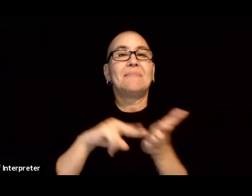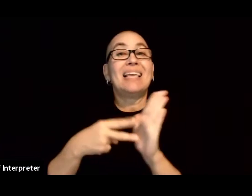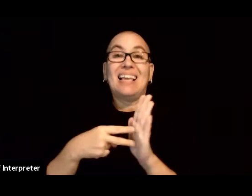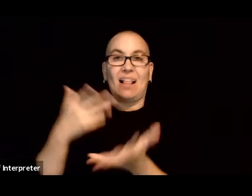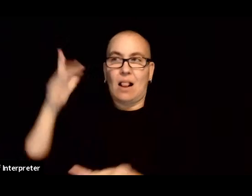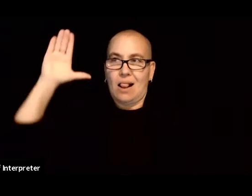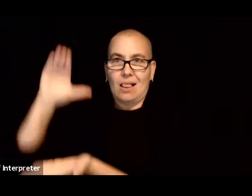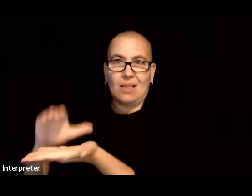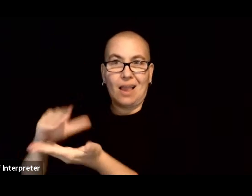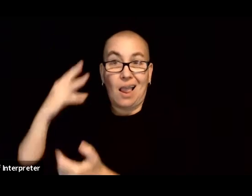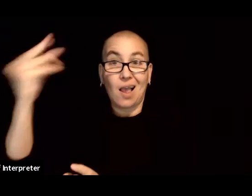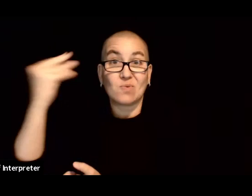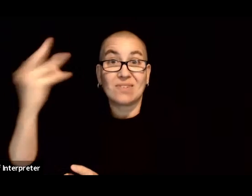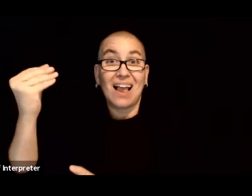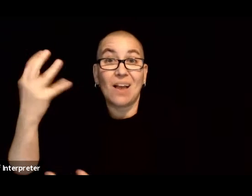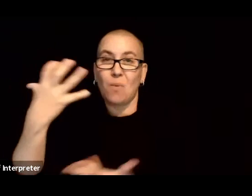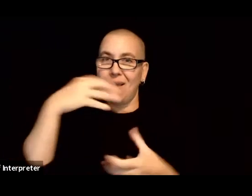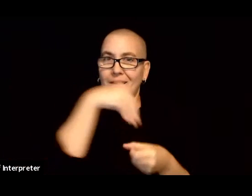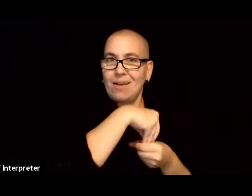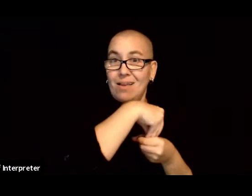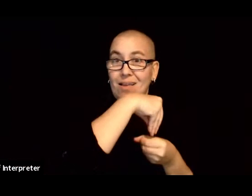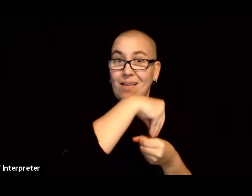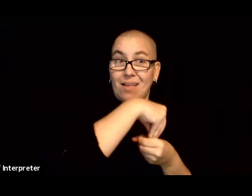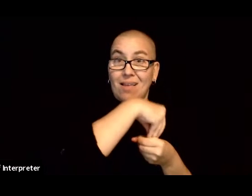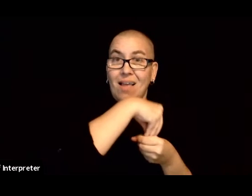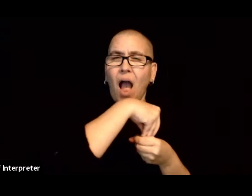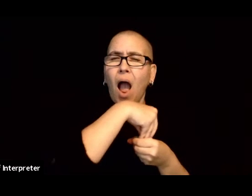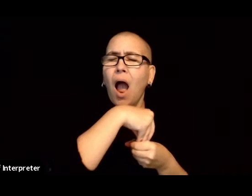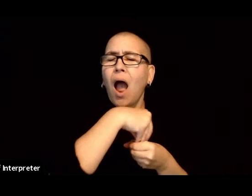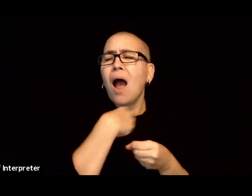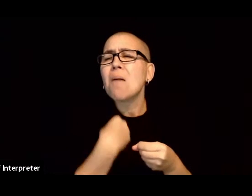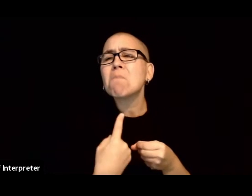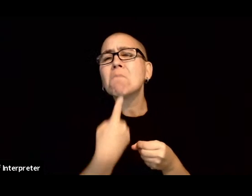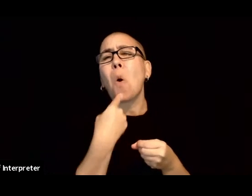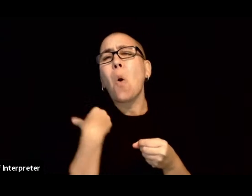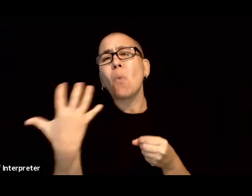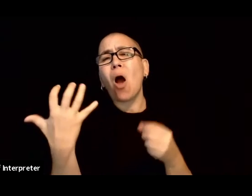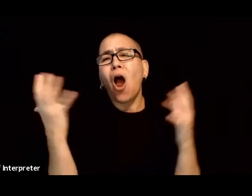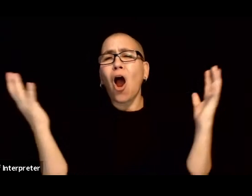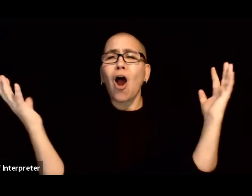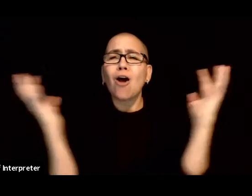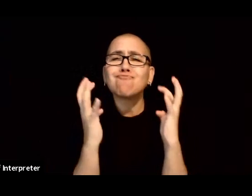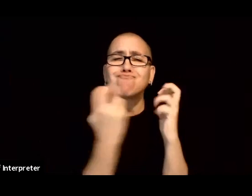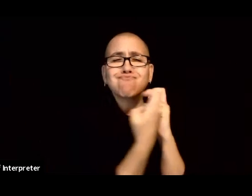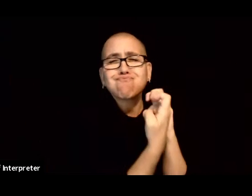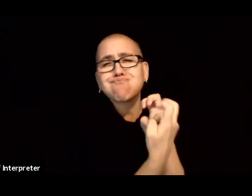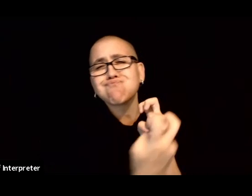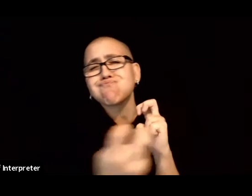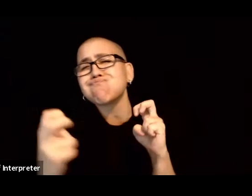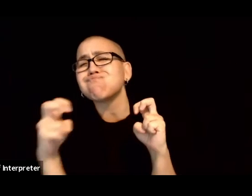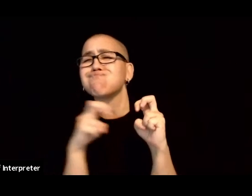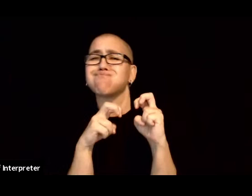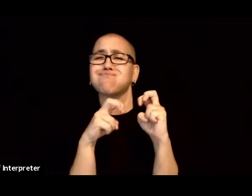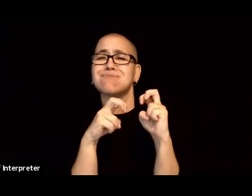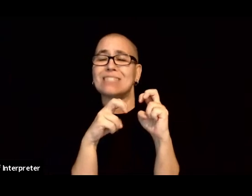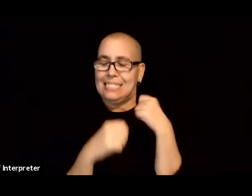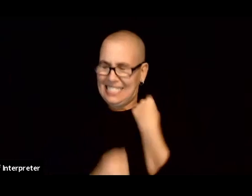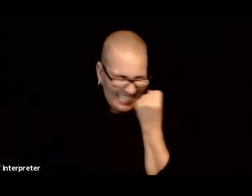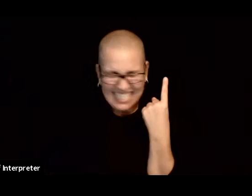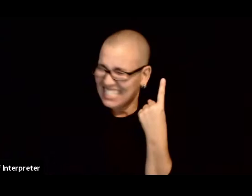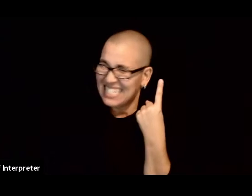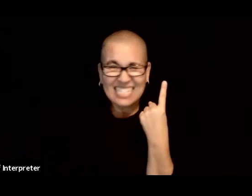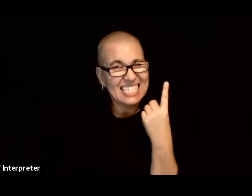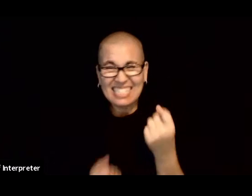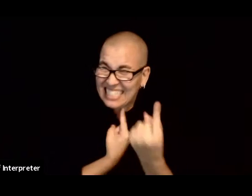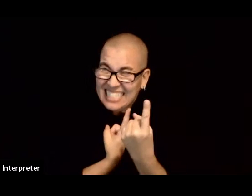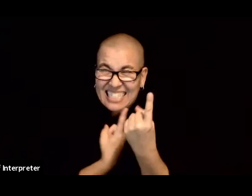and traditions to gather for celebrations and holidays. And this is, I'm going to